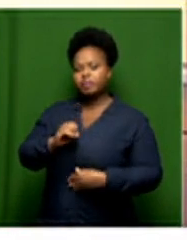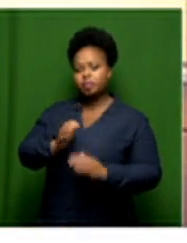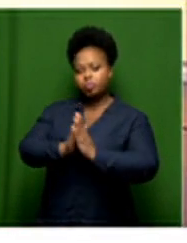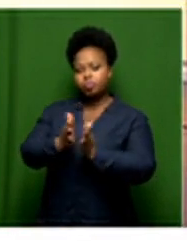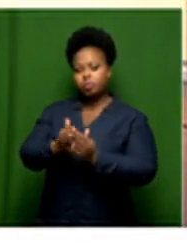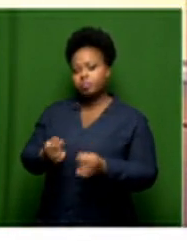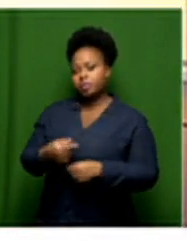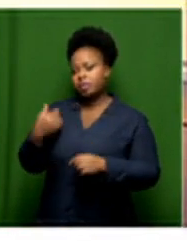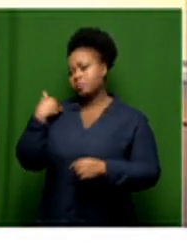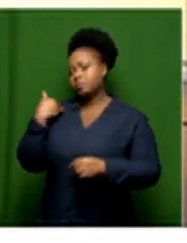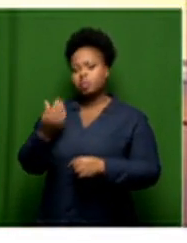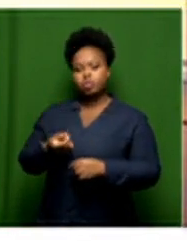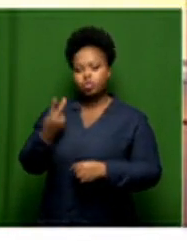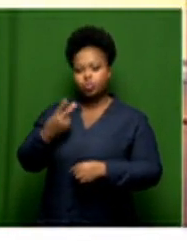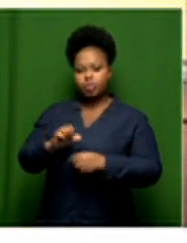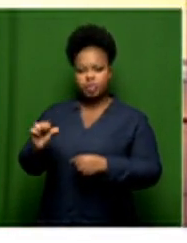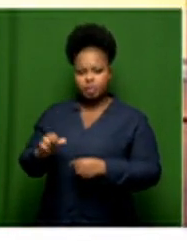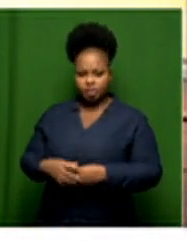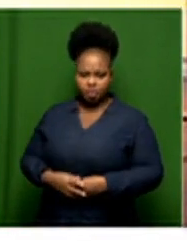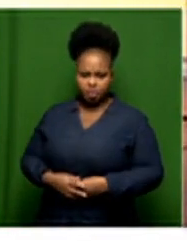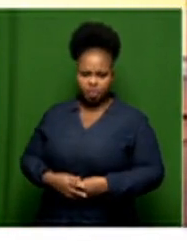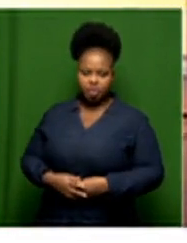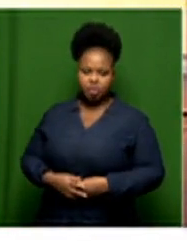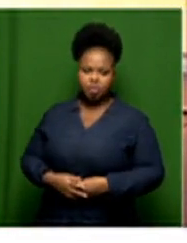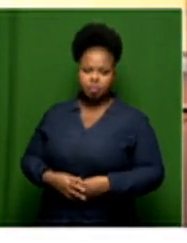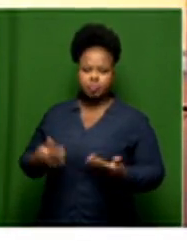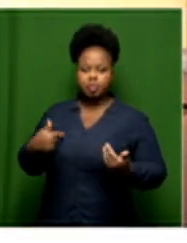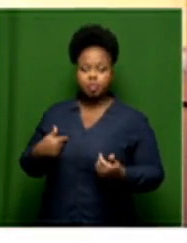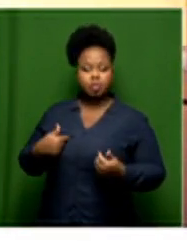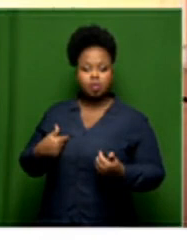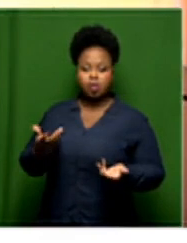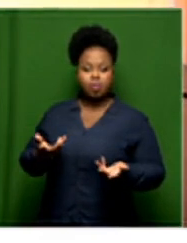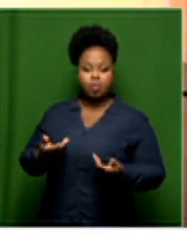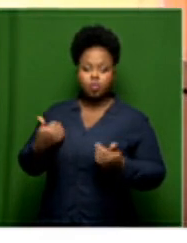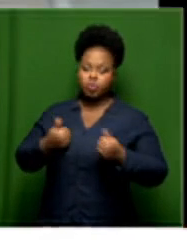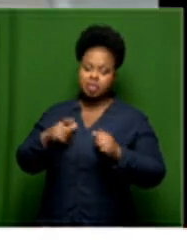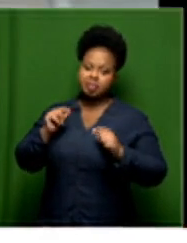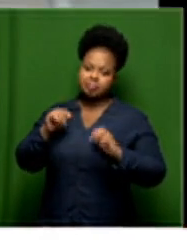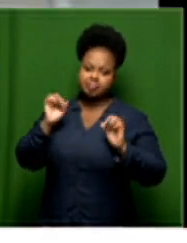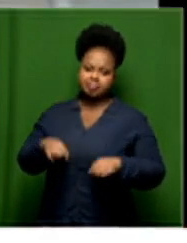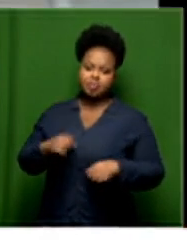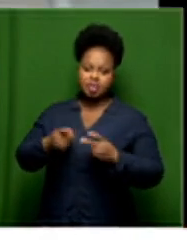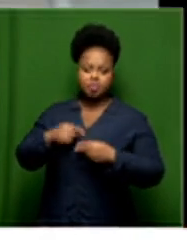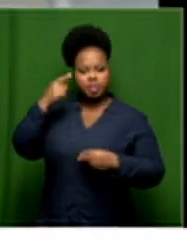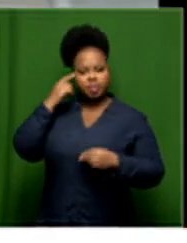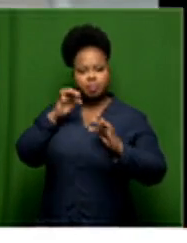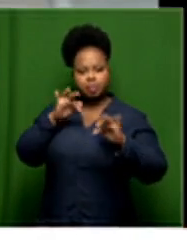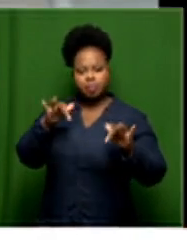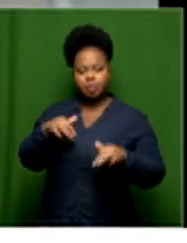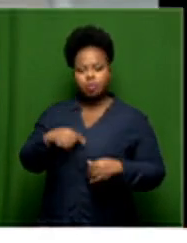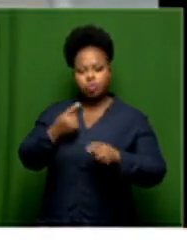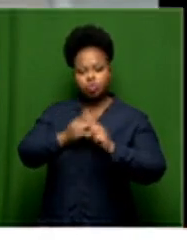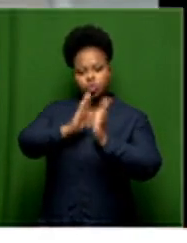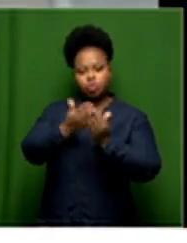It's only been out for the last, I think, 2 weeks. And it's been incredible. I think people view it not only